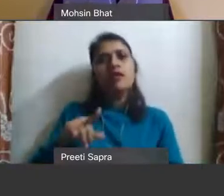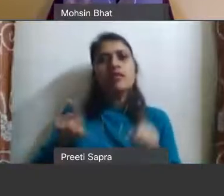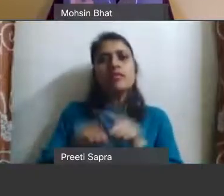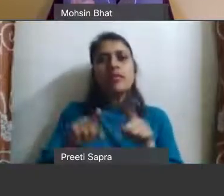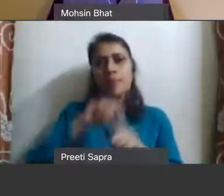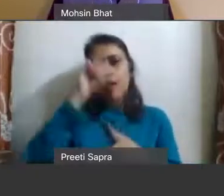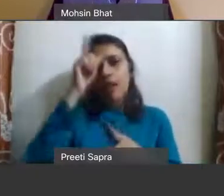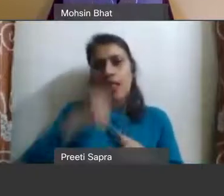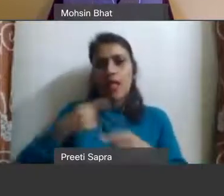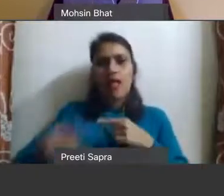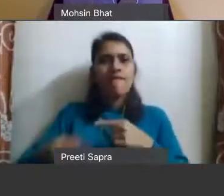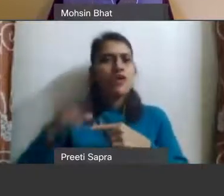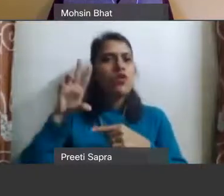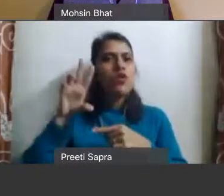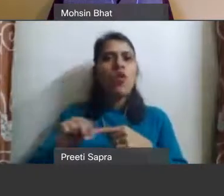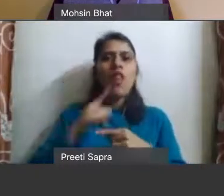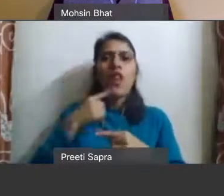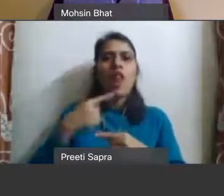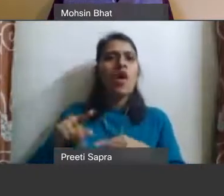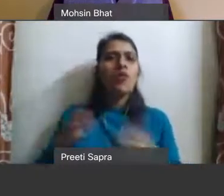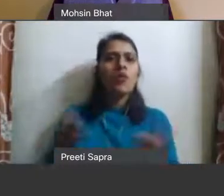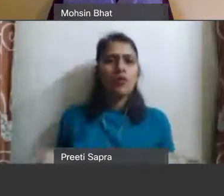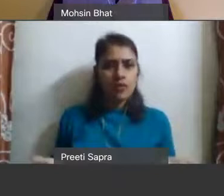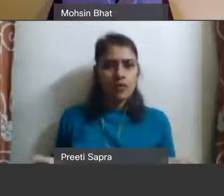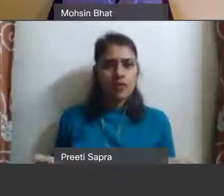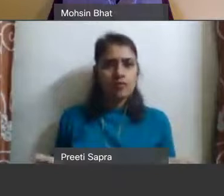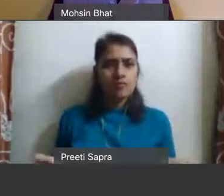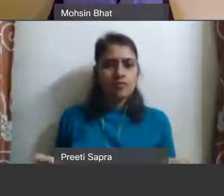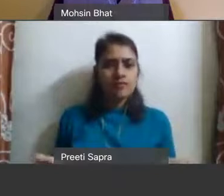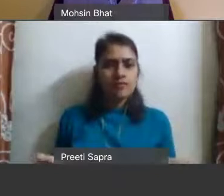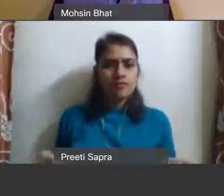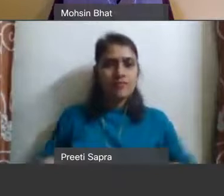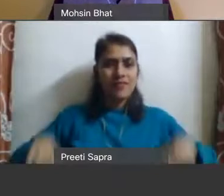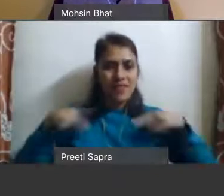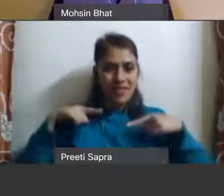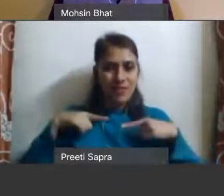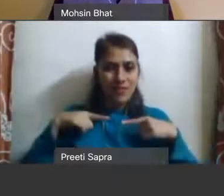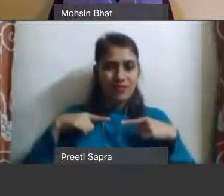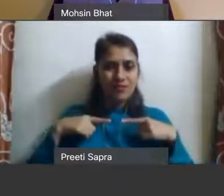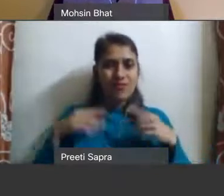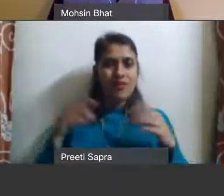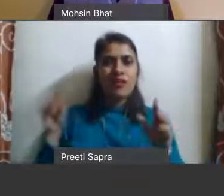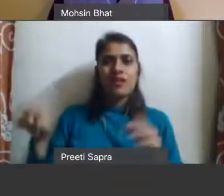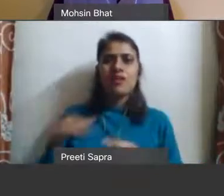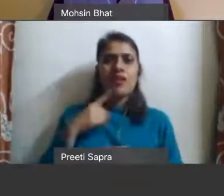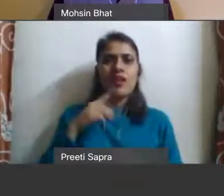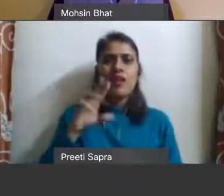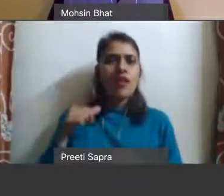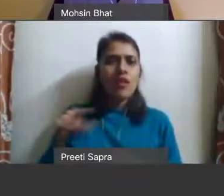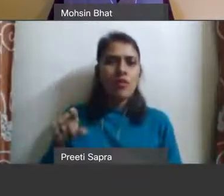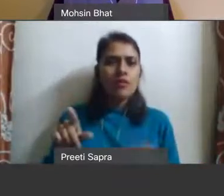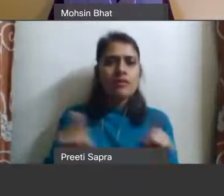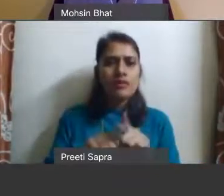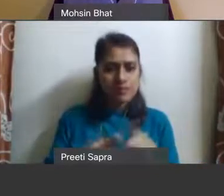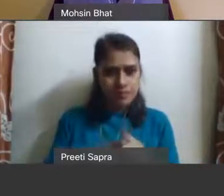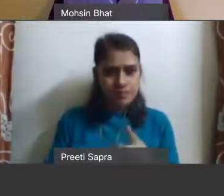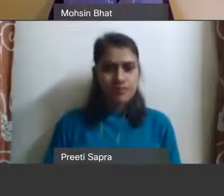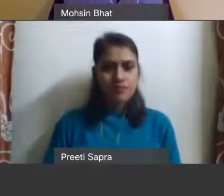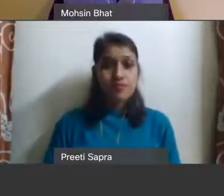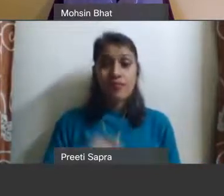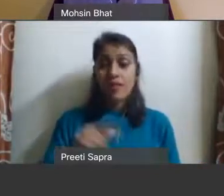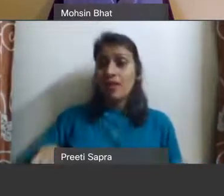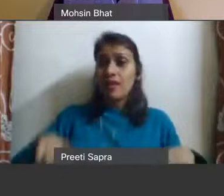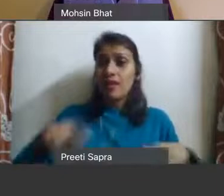it. As in, at one level, this appears to be an indirect interference by the state in the lives of